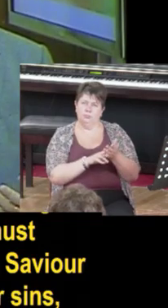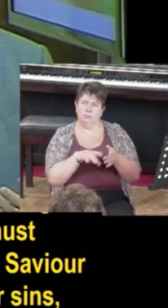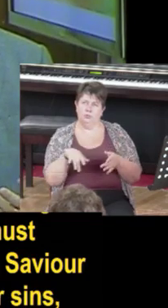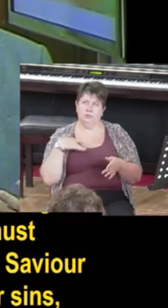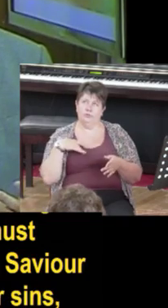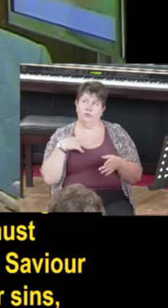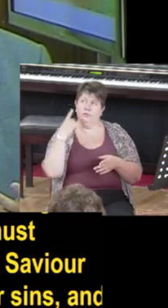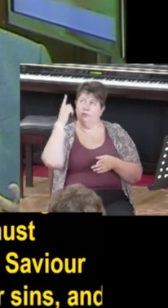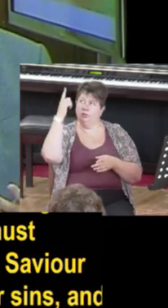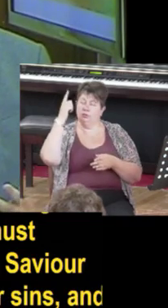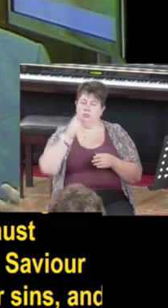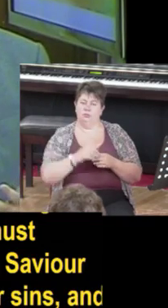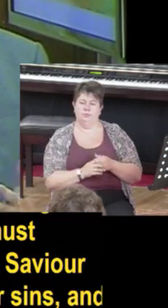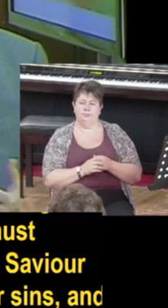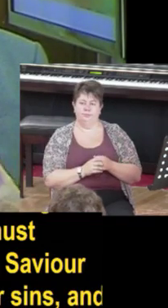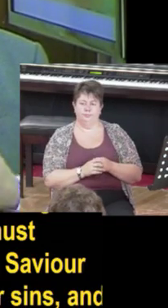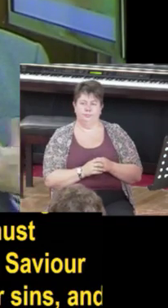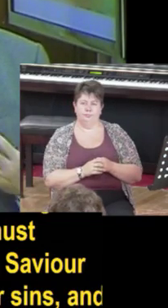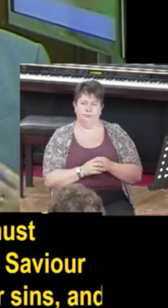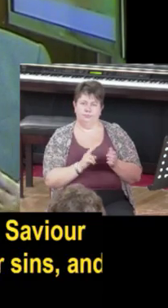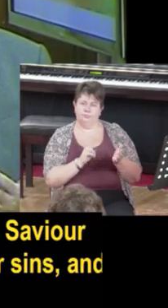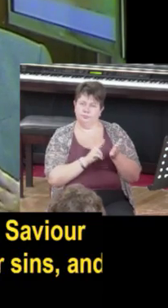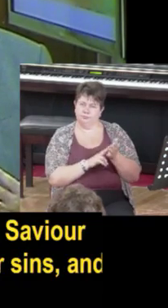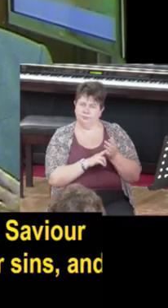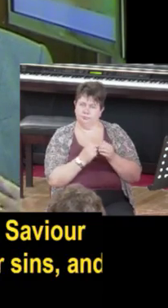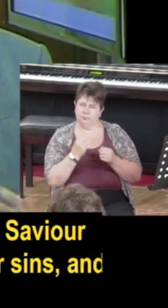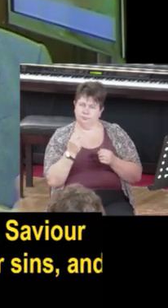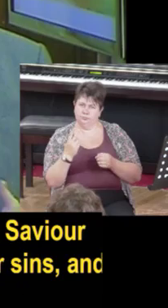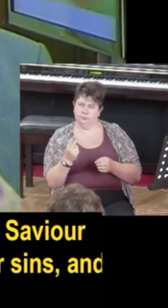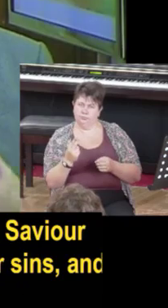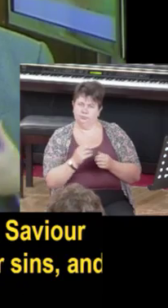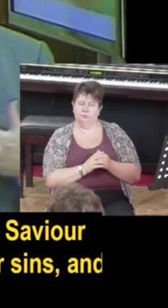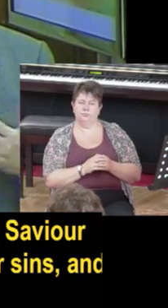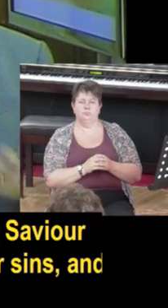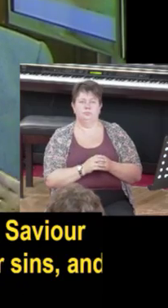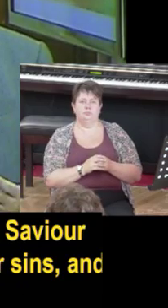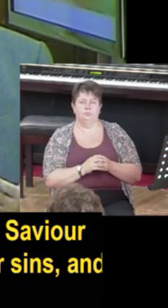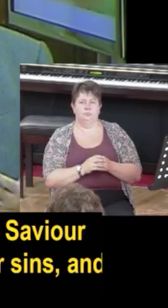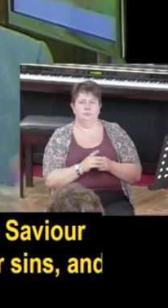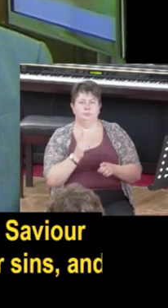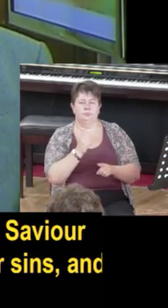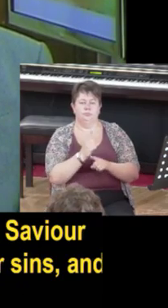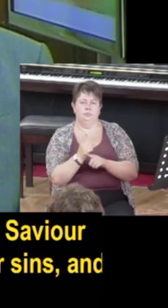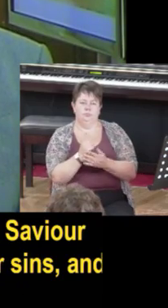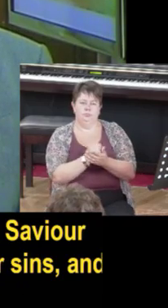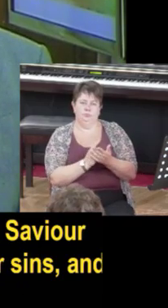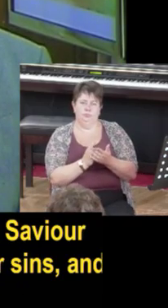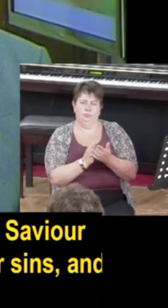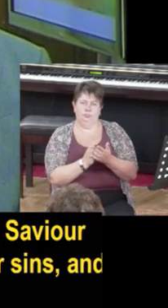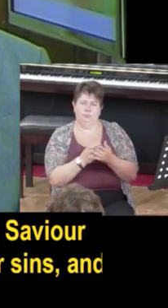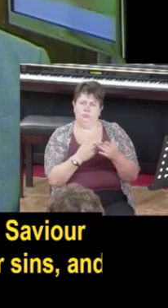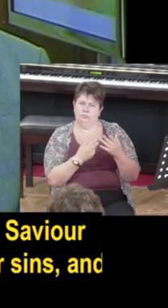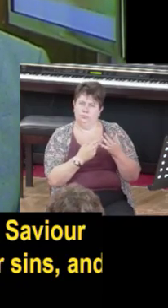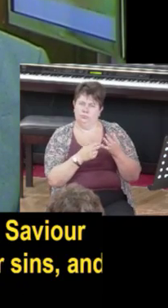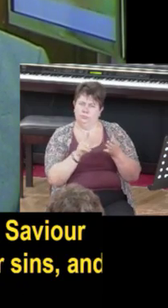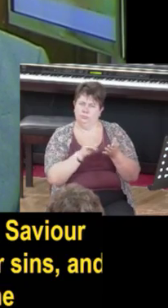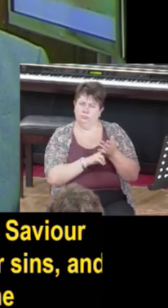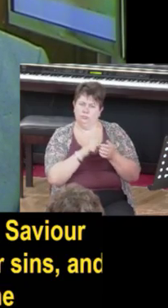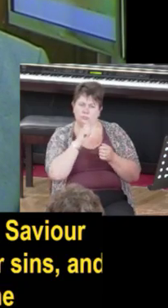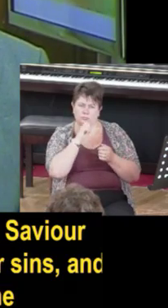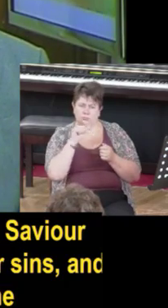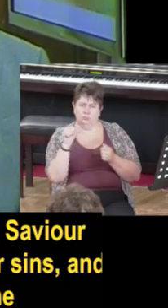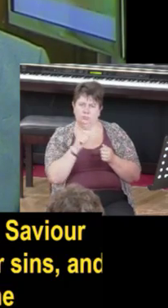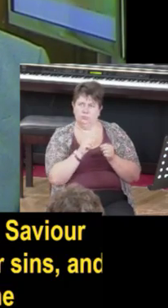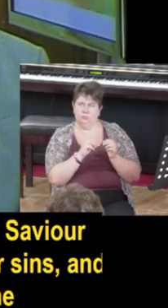living God. And verse 12 talks about him as being the son who must be kissed. Can I have